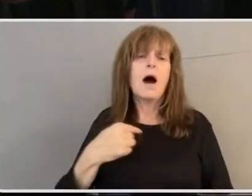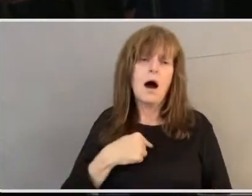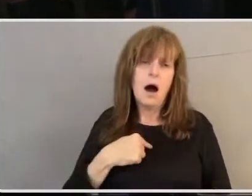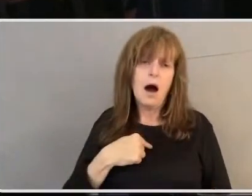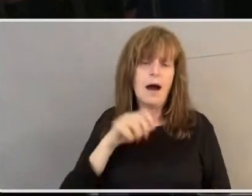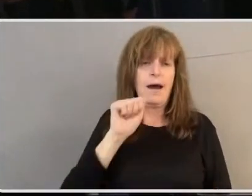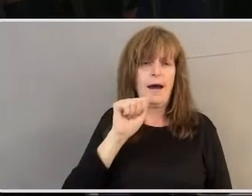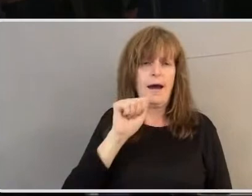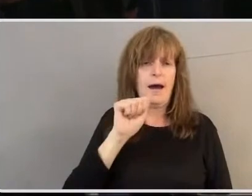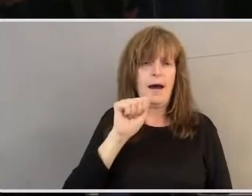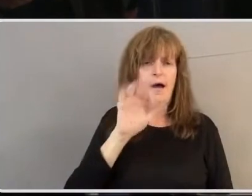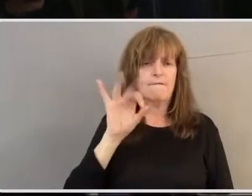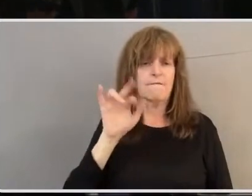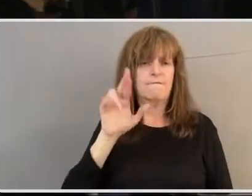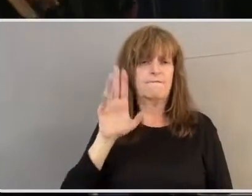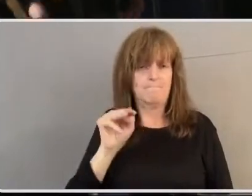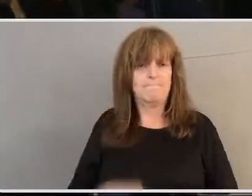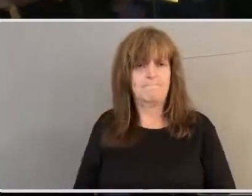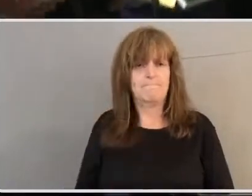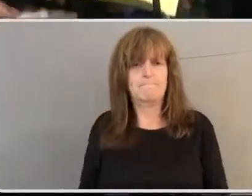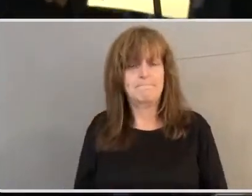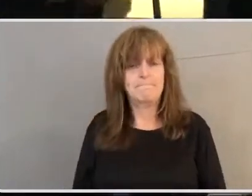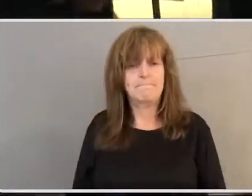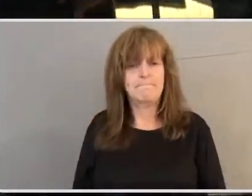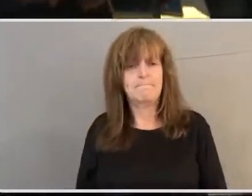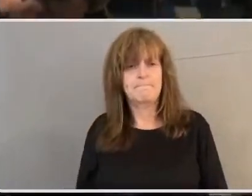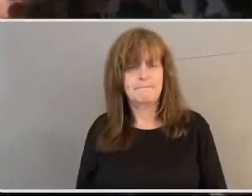Thank you, ministers. Please be seated.